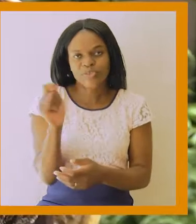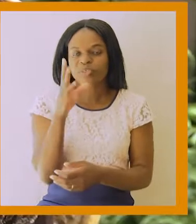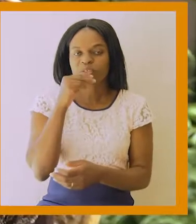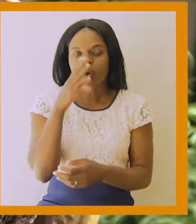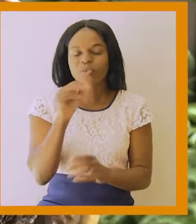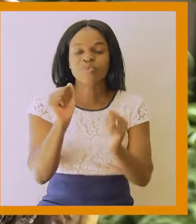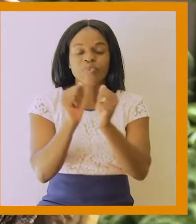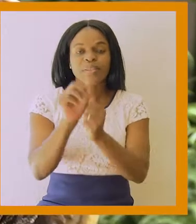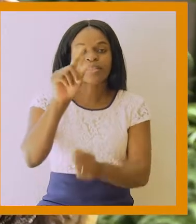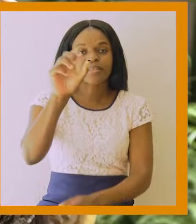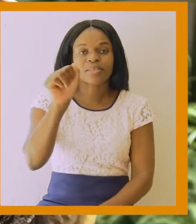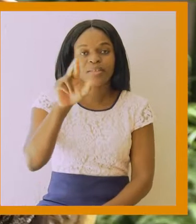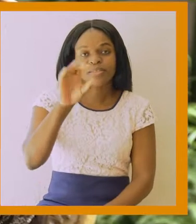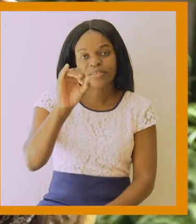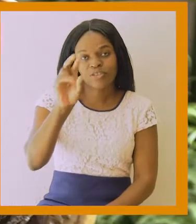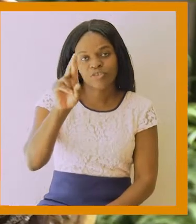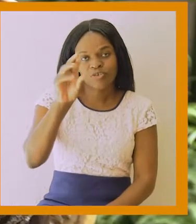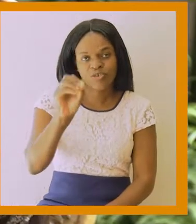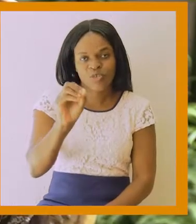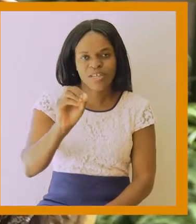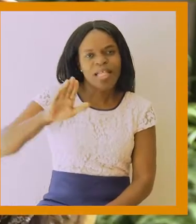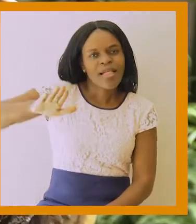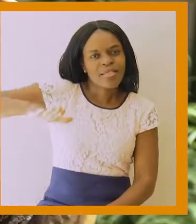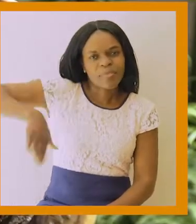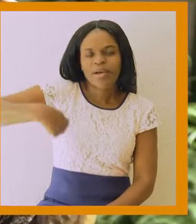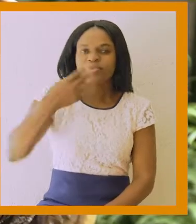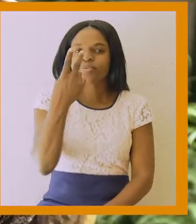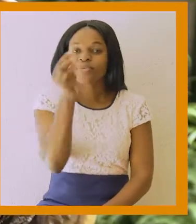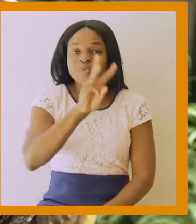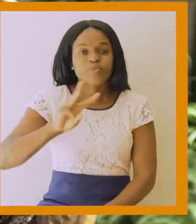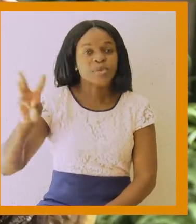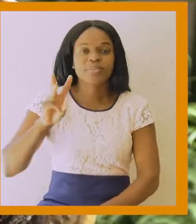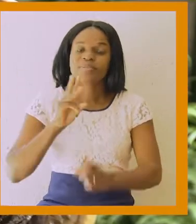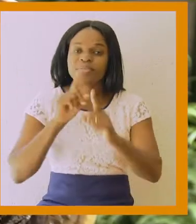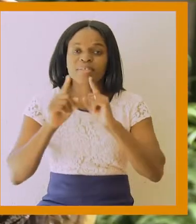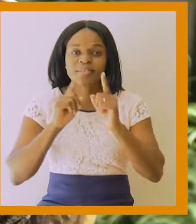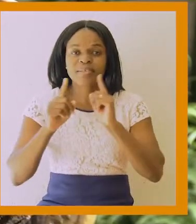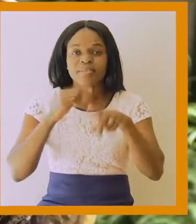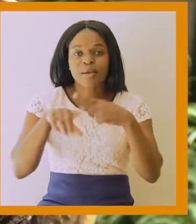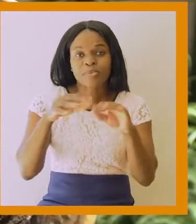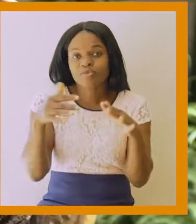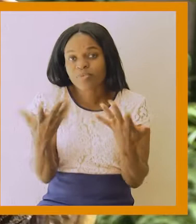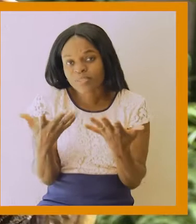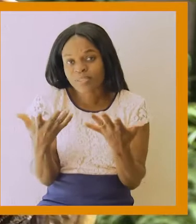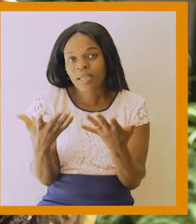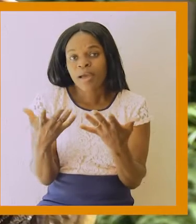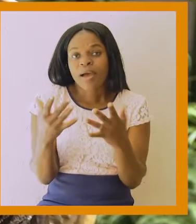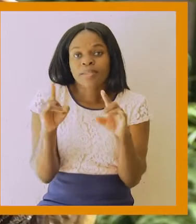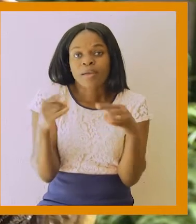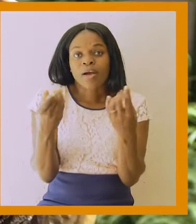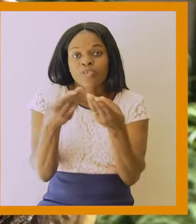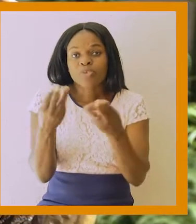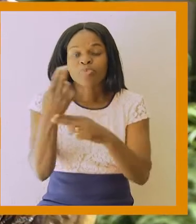and welcome to That Talk with Tariro. For the past 2 weeks, we have been discussing the issue of